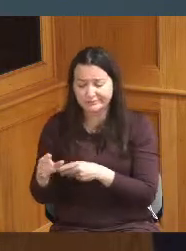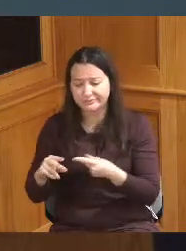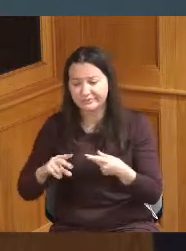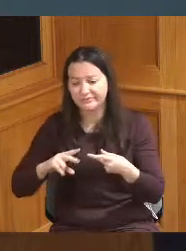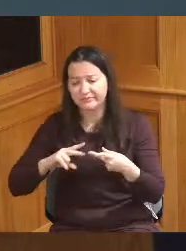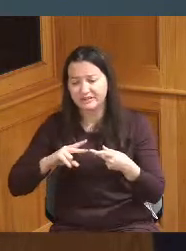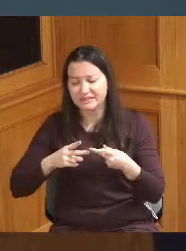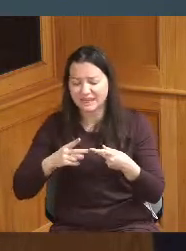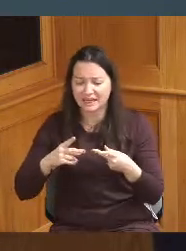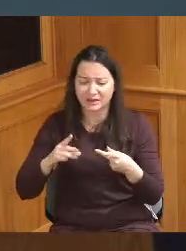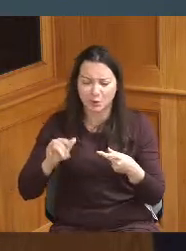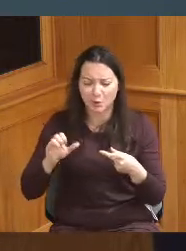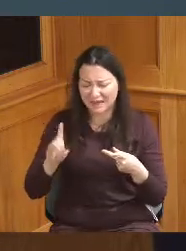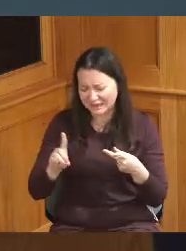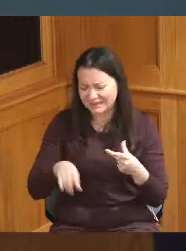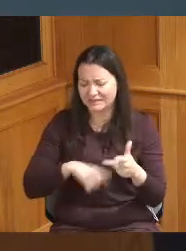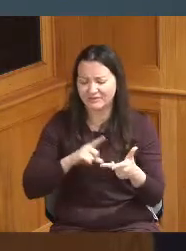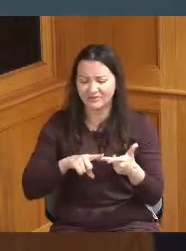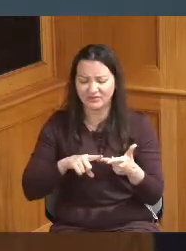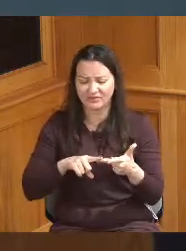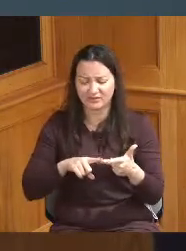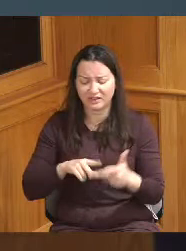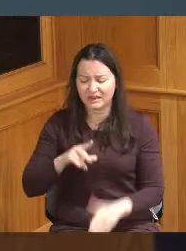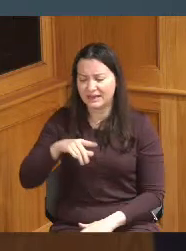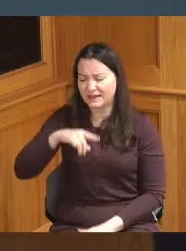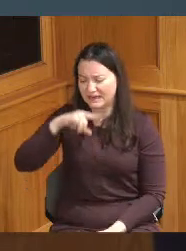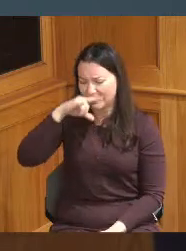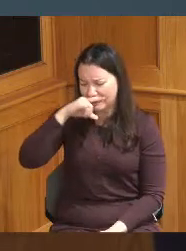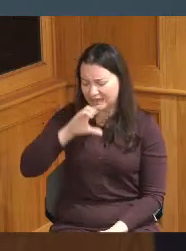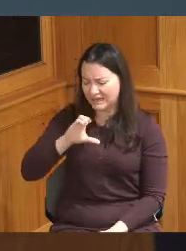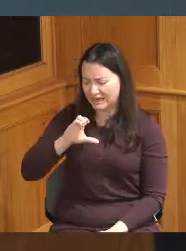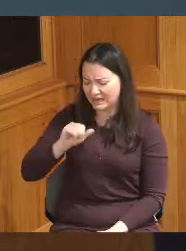and then they brought in Kid Capri as a